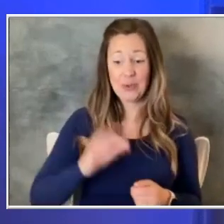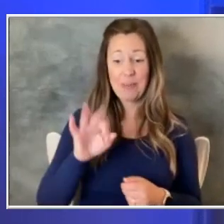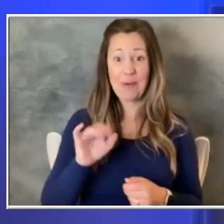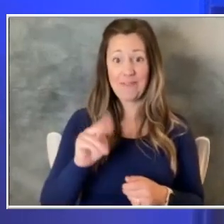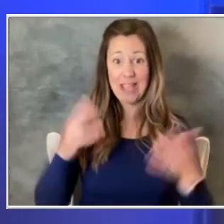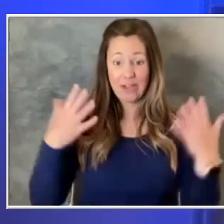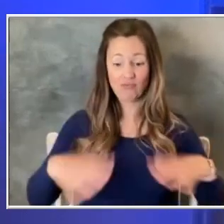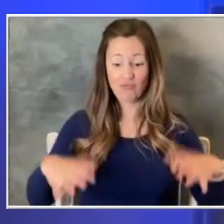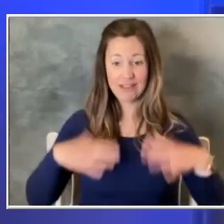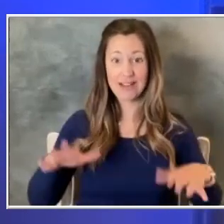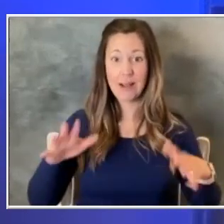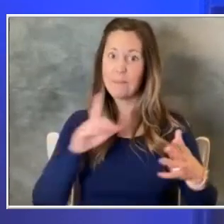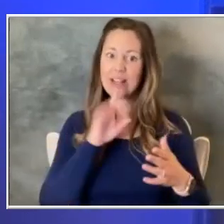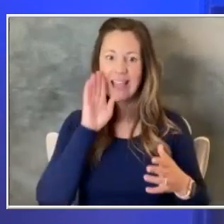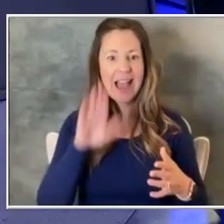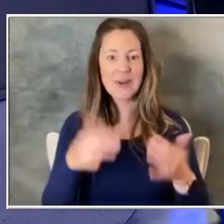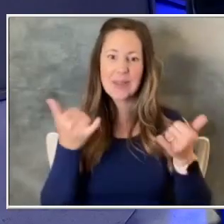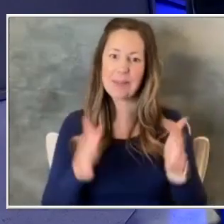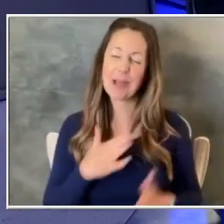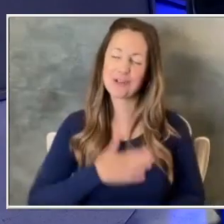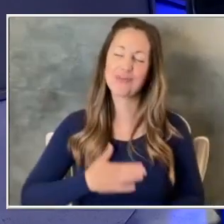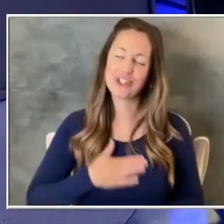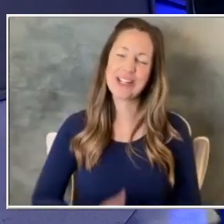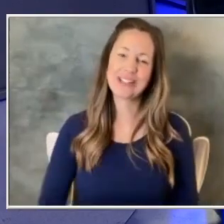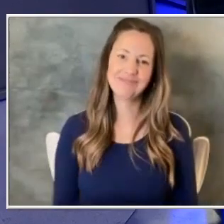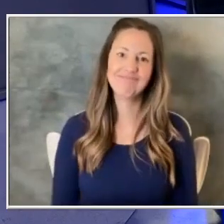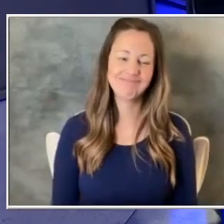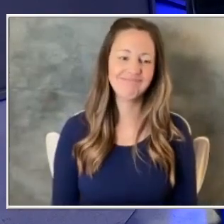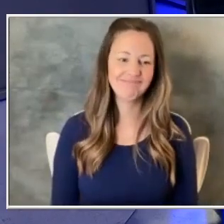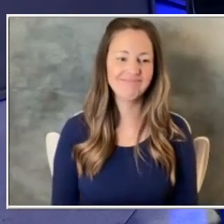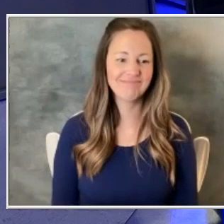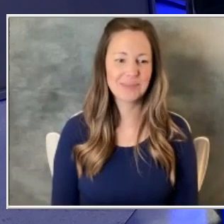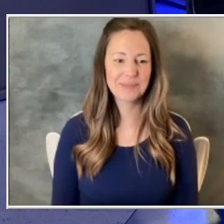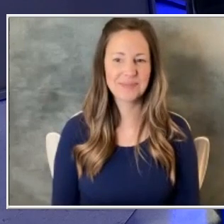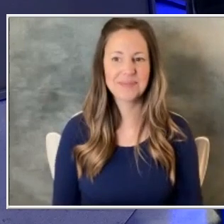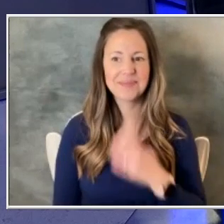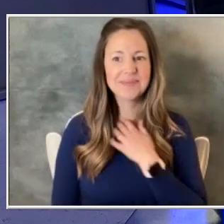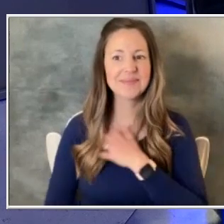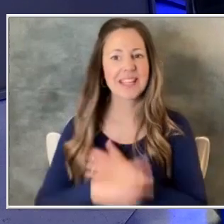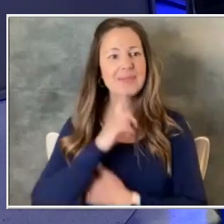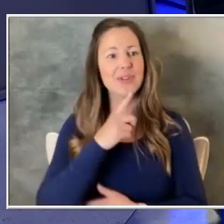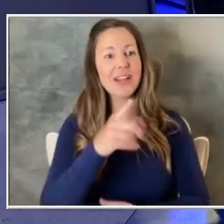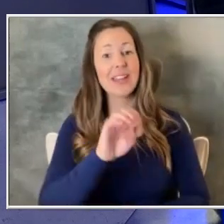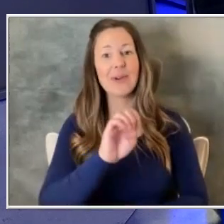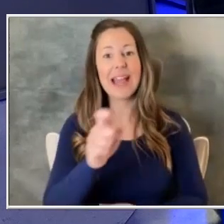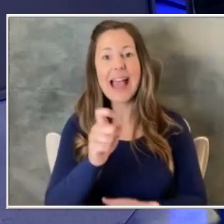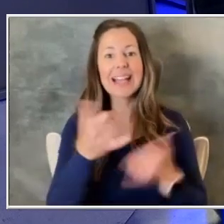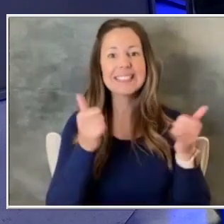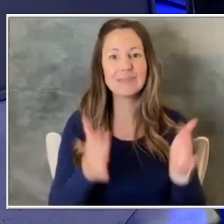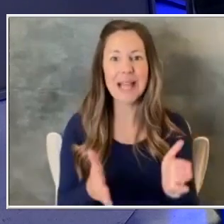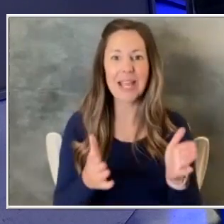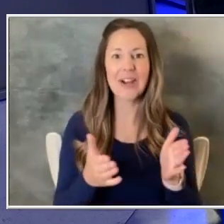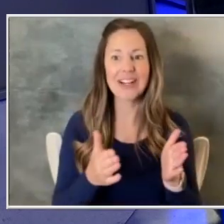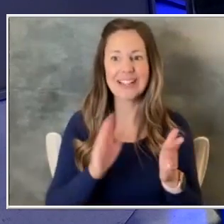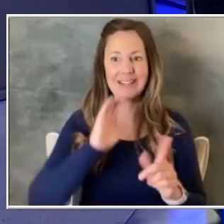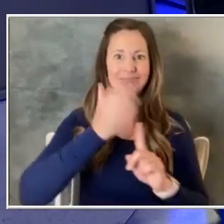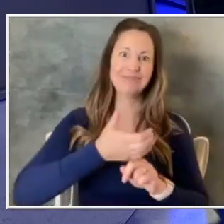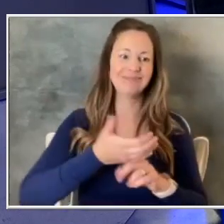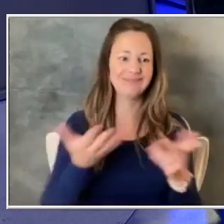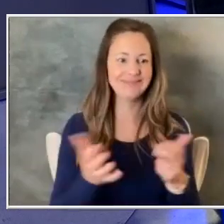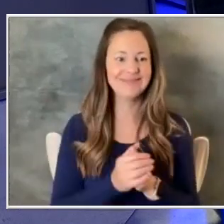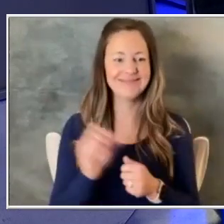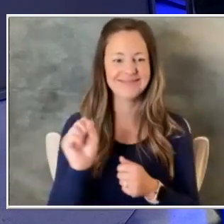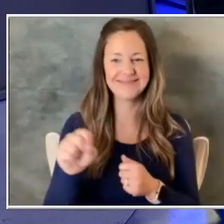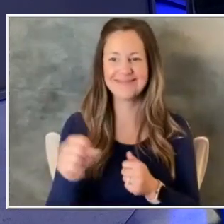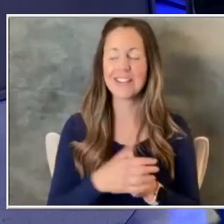the players on the field appreciate it. I'm sure they do. But an ex-player in disguise, I like that. Pretty sneaky there. Yeah. What's it like, though? You're part of